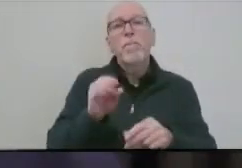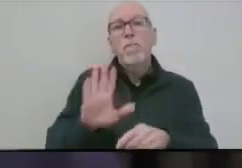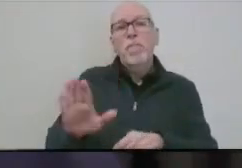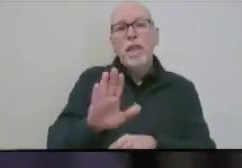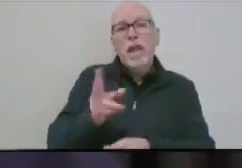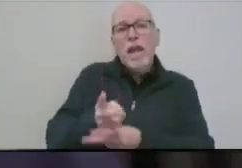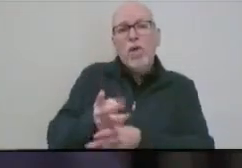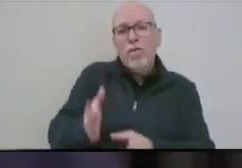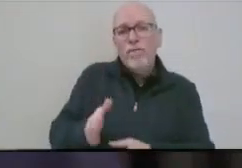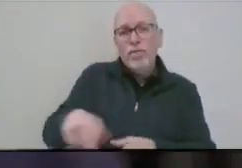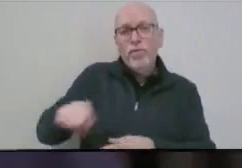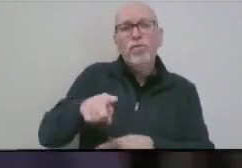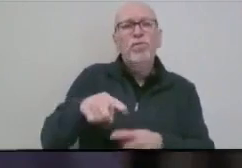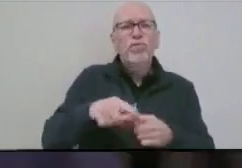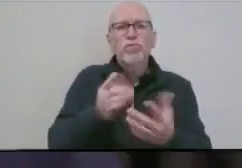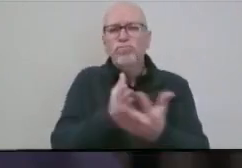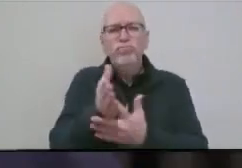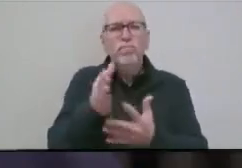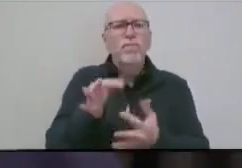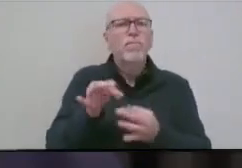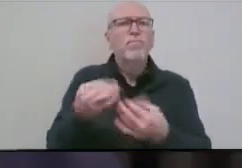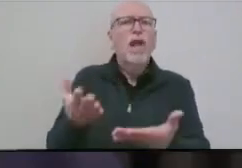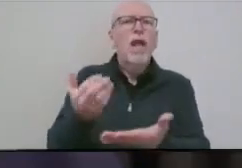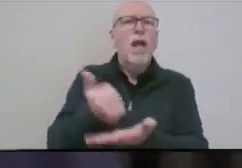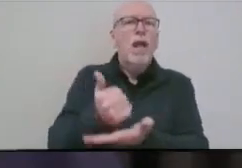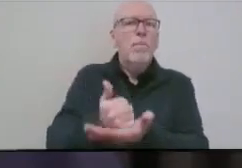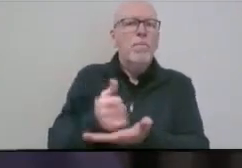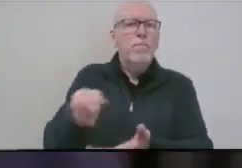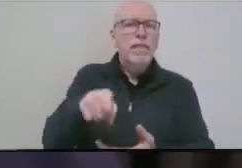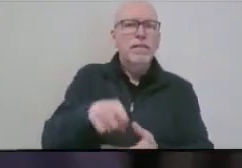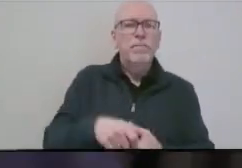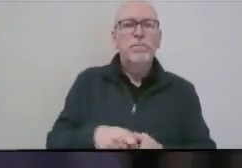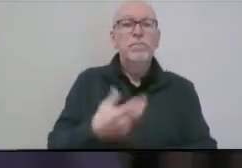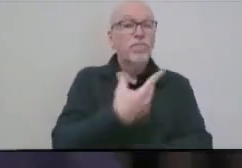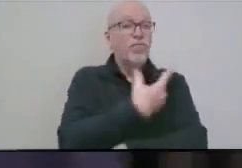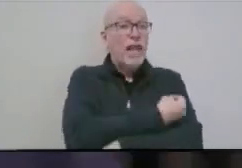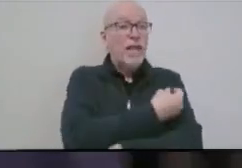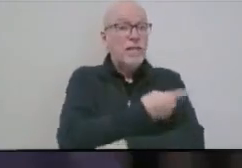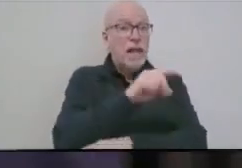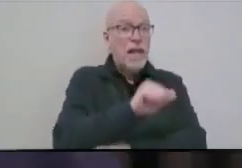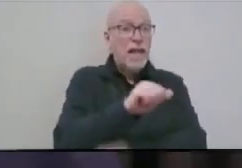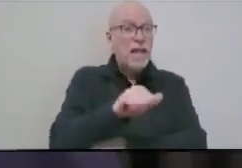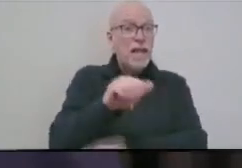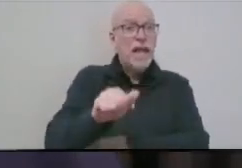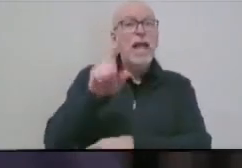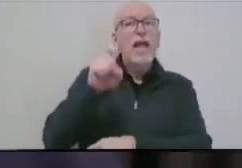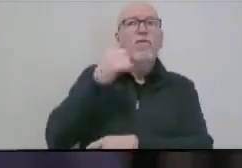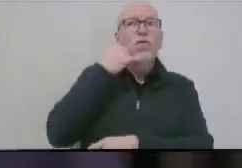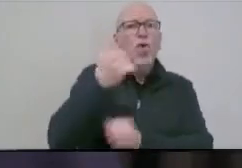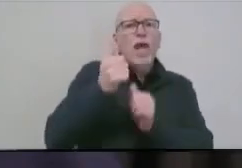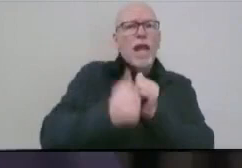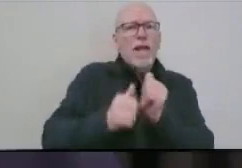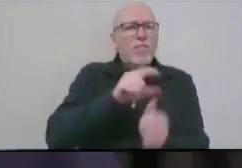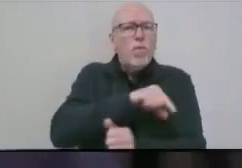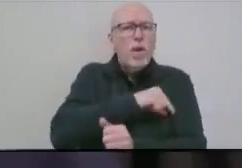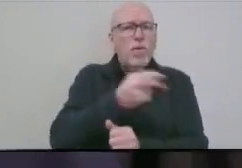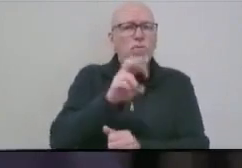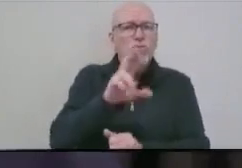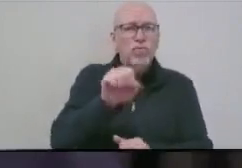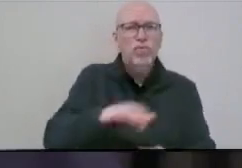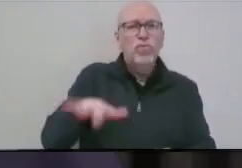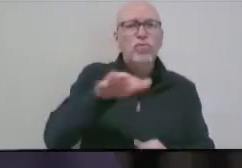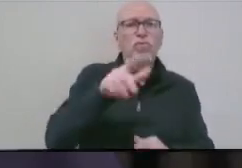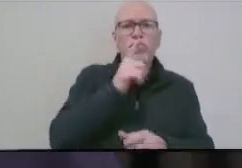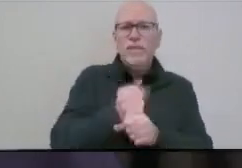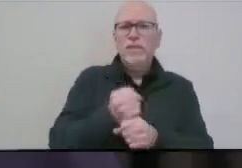life's challenges to find the help they need. In the vaccine effort, the AAAs were asked to call every eligible Hoosier who had received